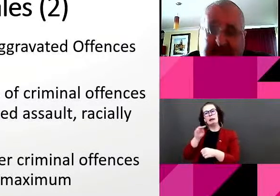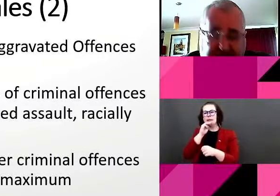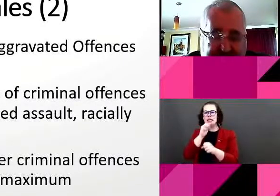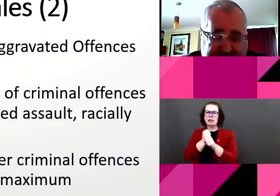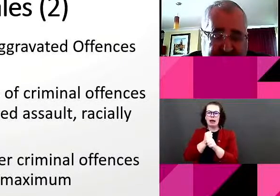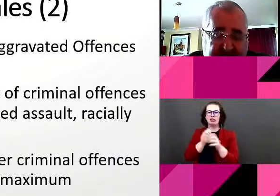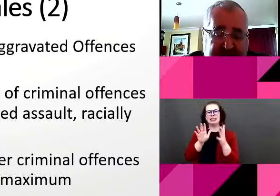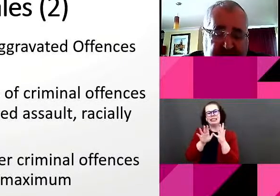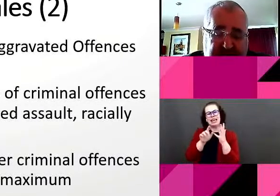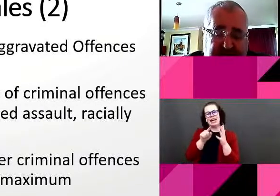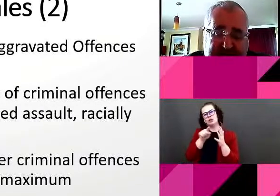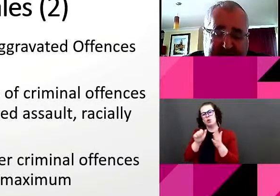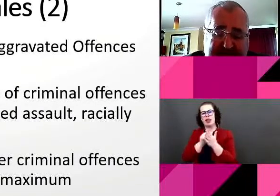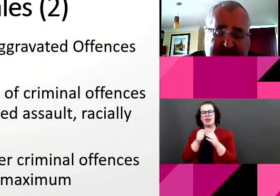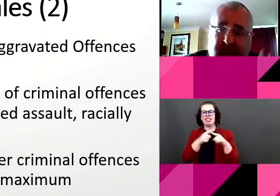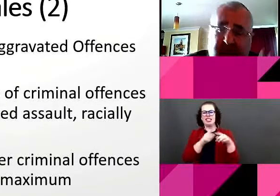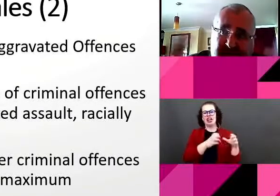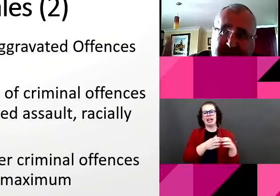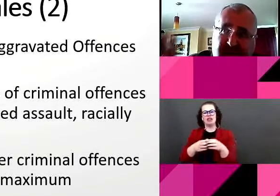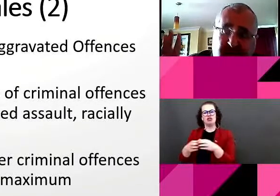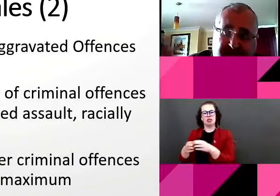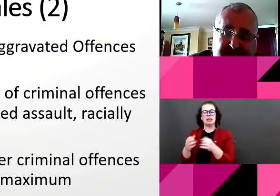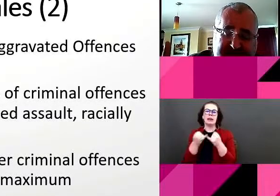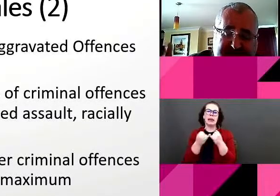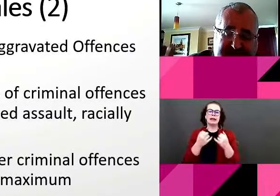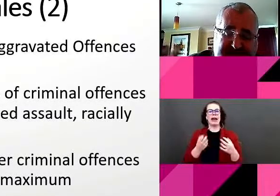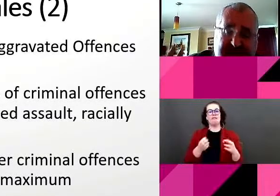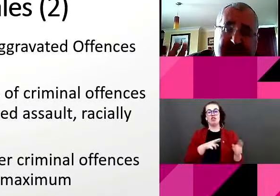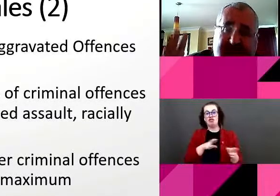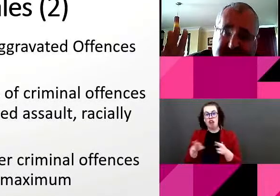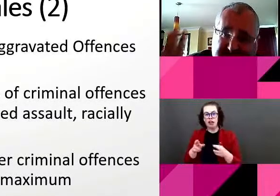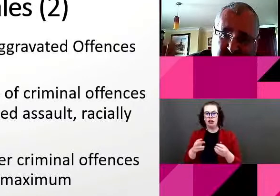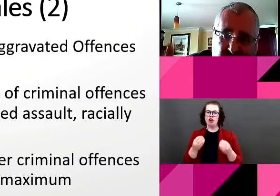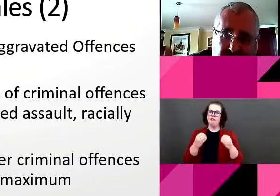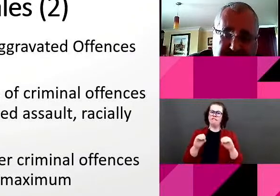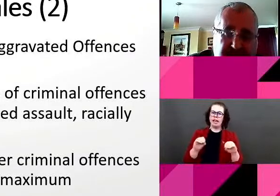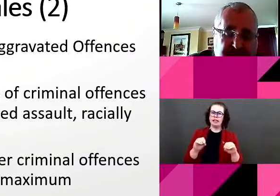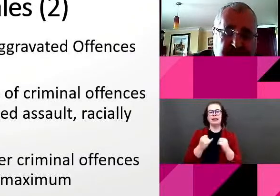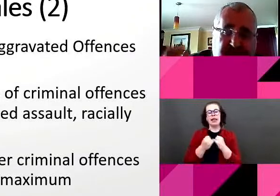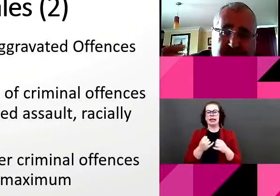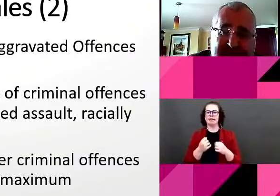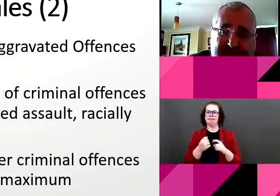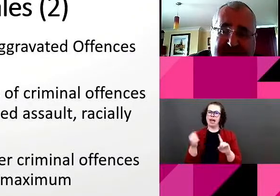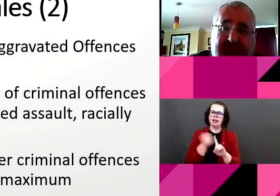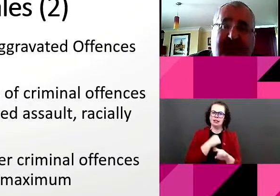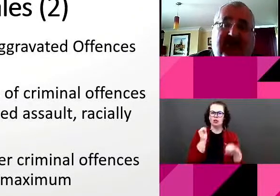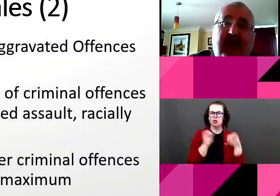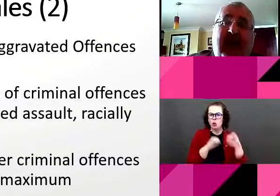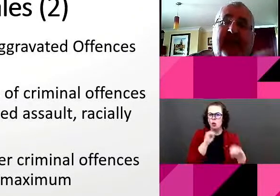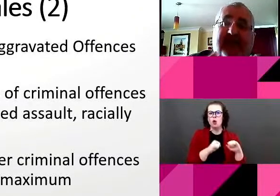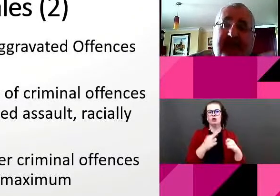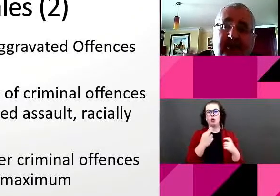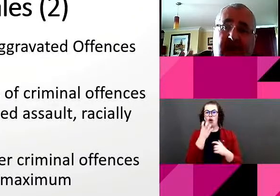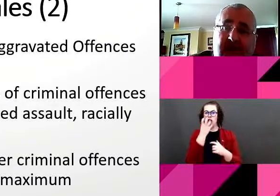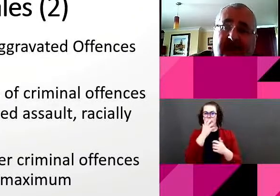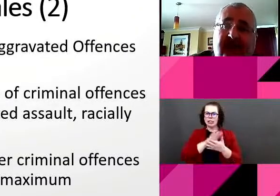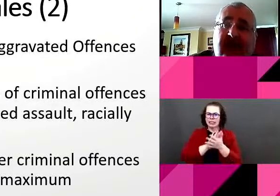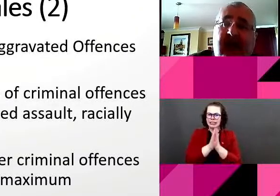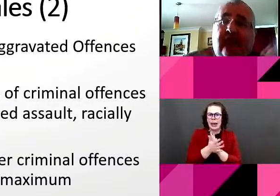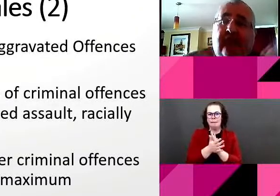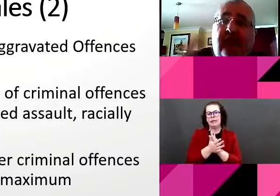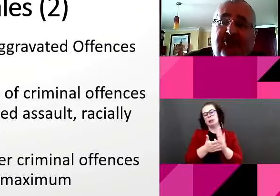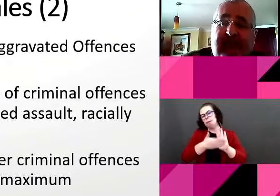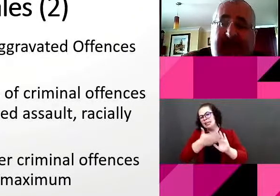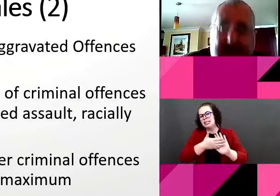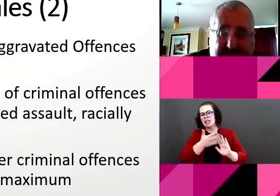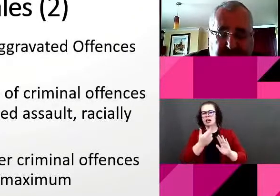11 categories. So there are things like regular offences, like assault, criminal damage, and then you have